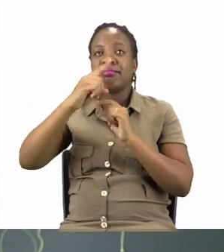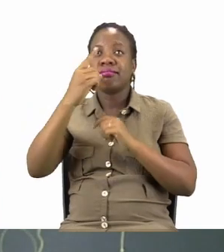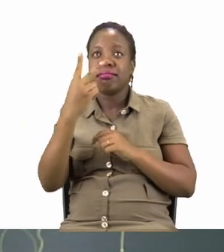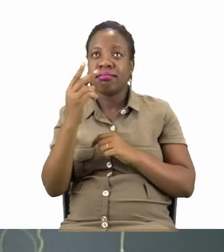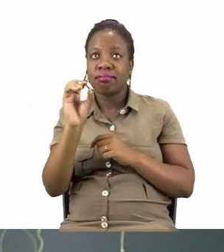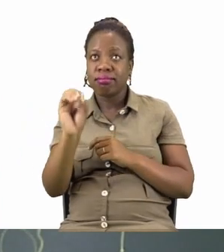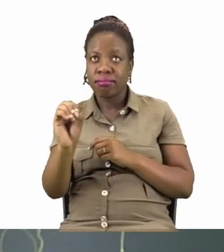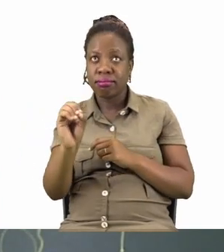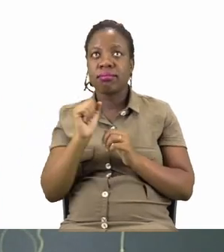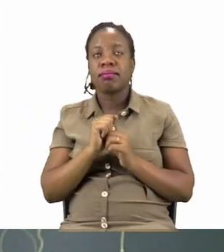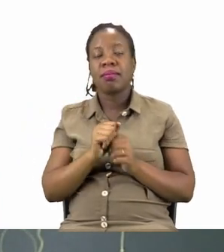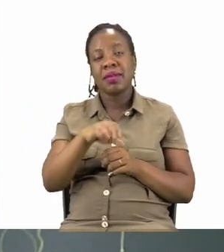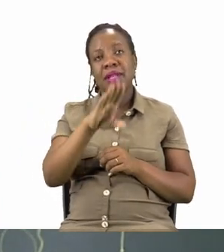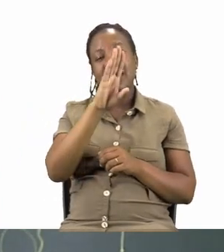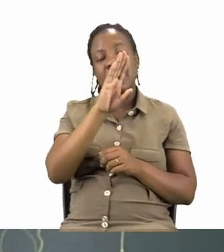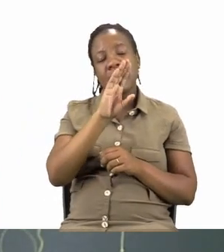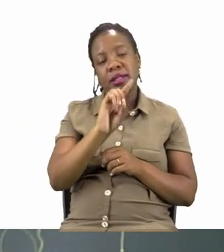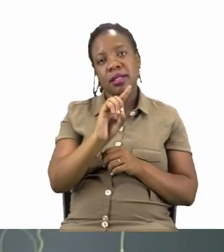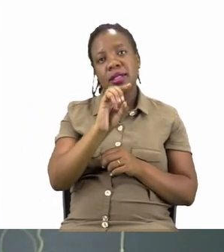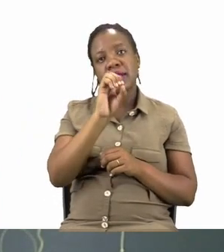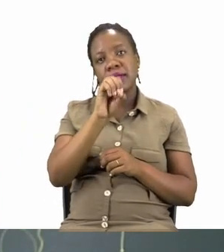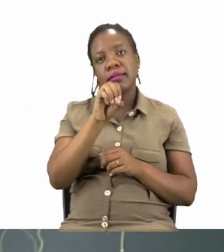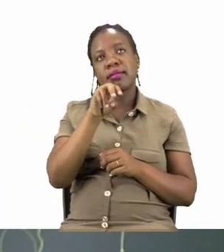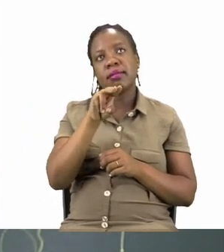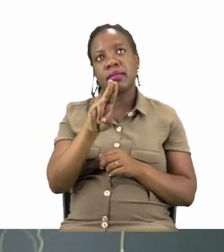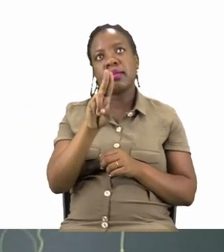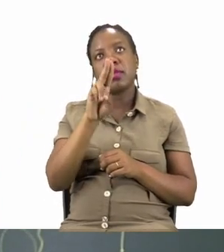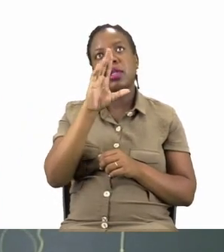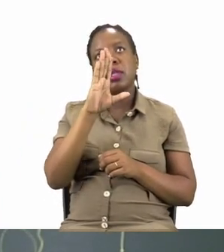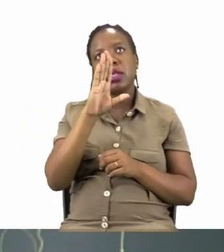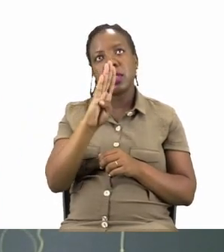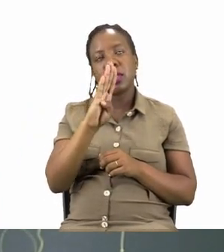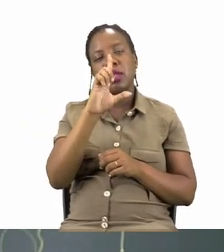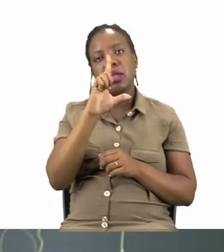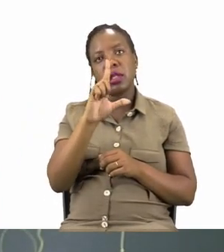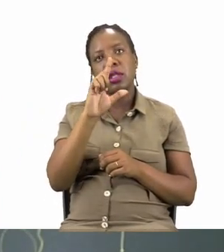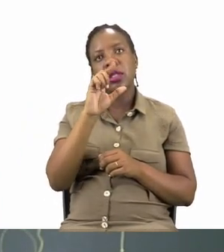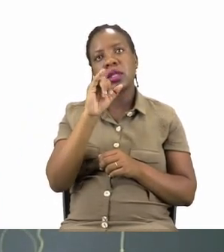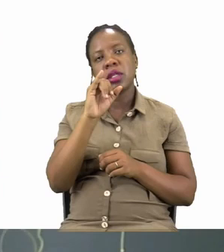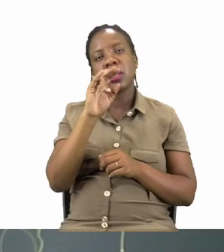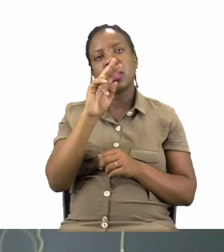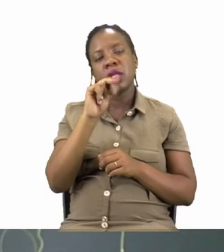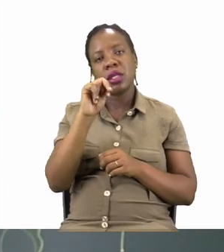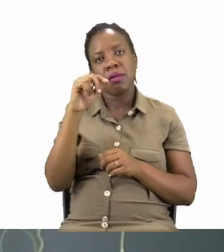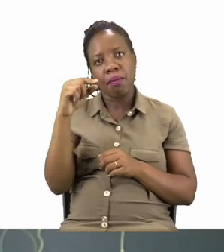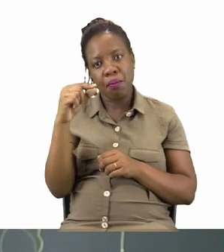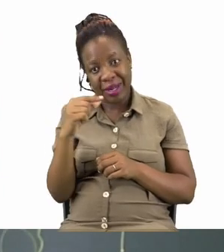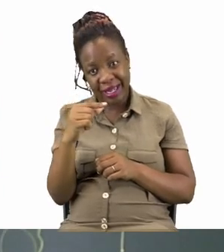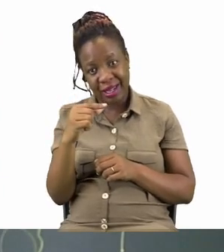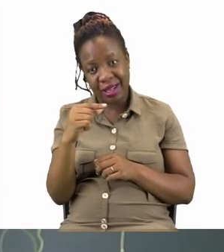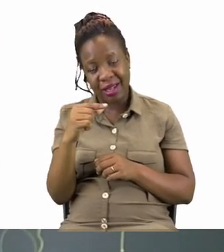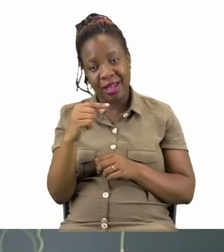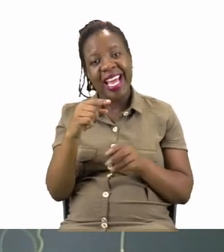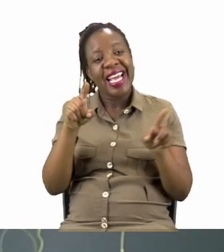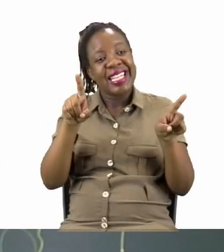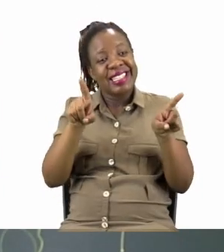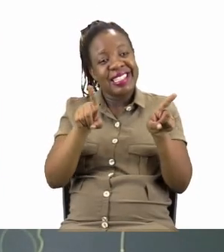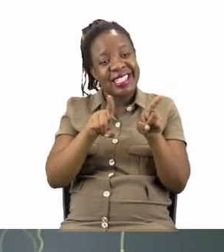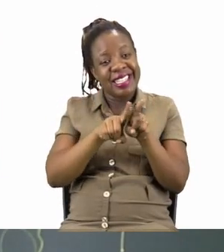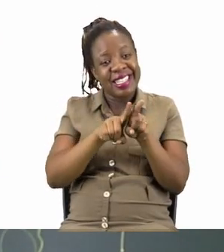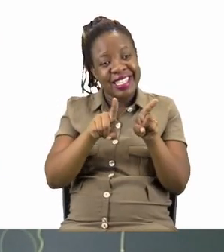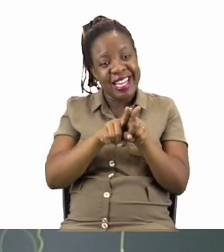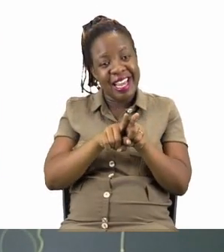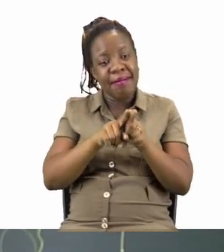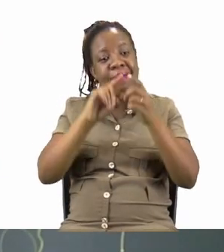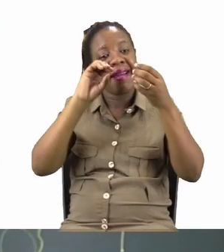we double, it means that the same number is counted twice,